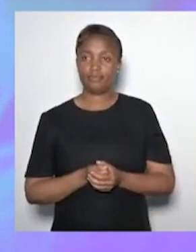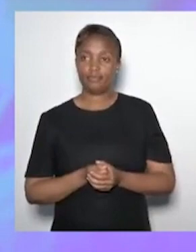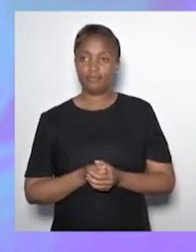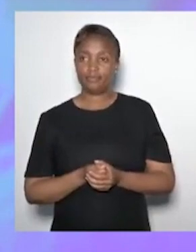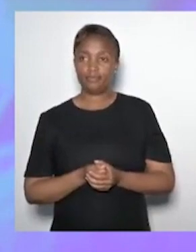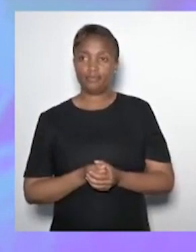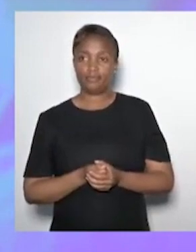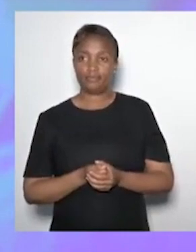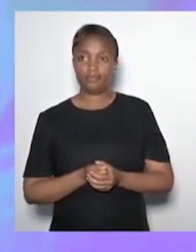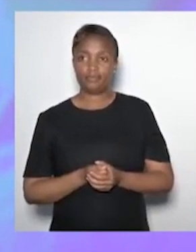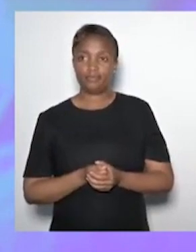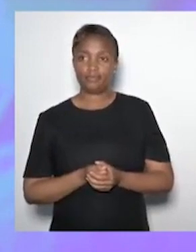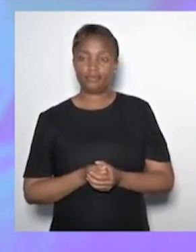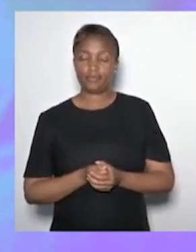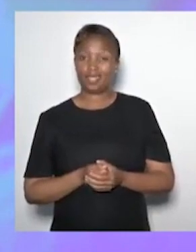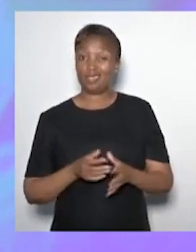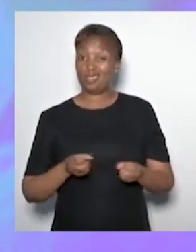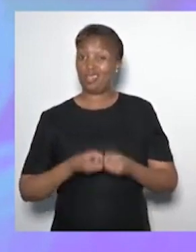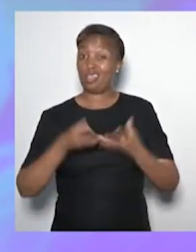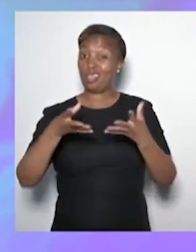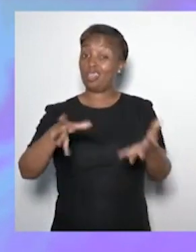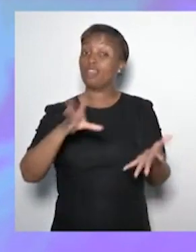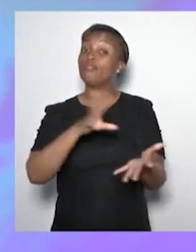I also gave you a copy,